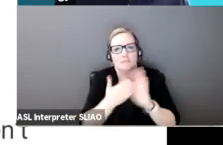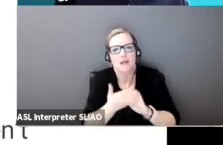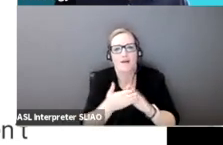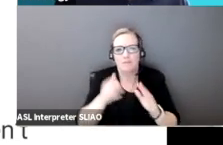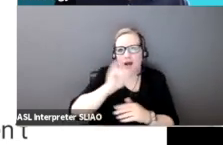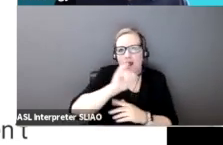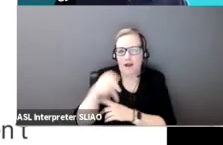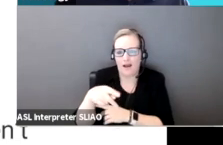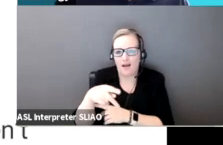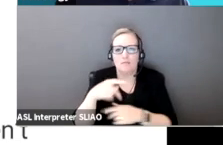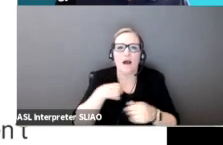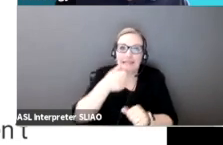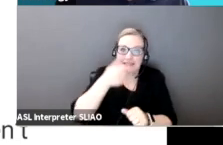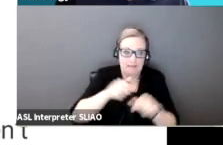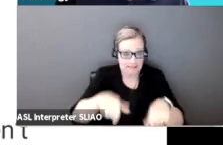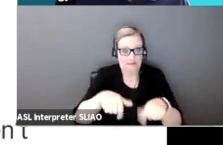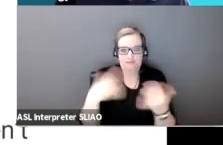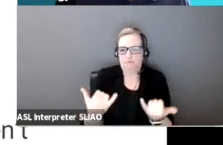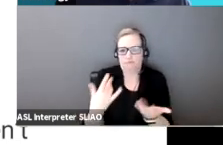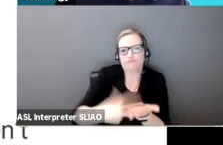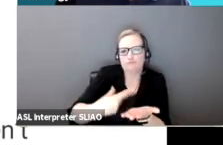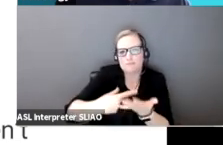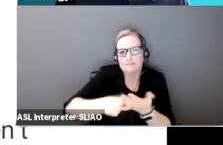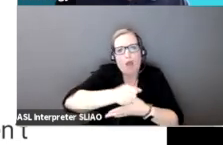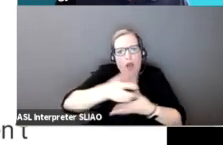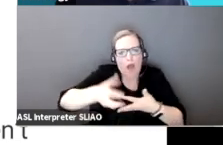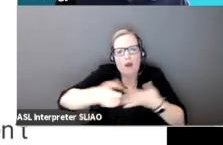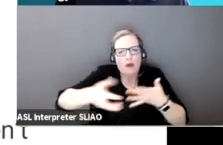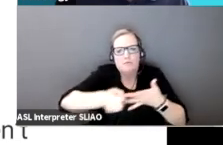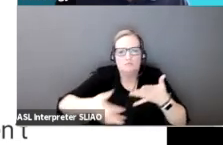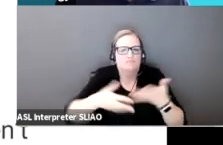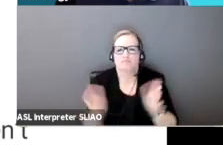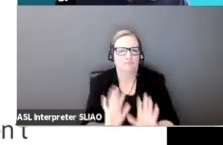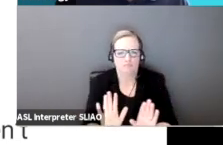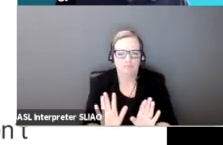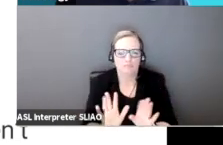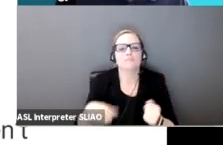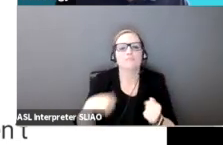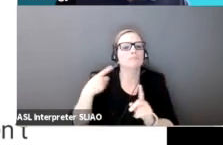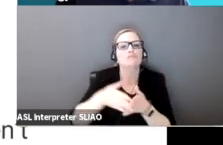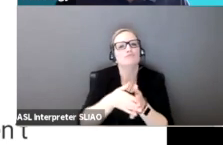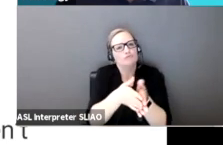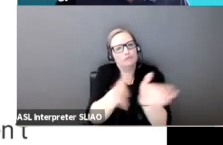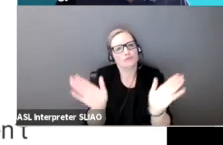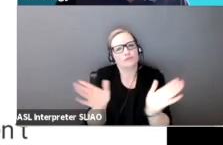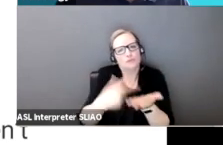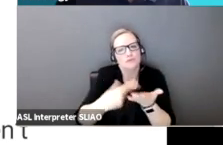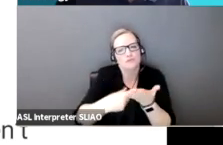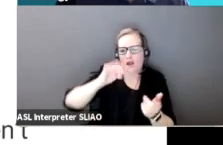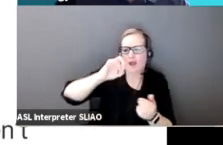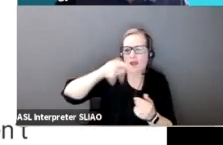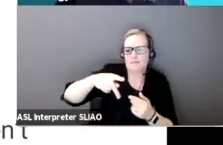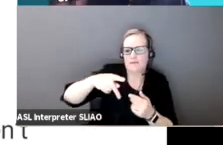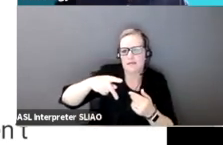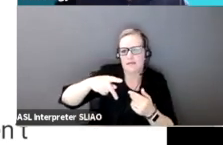these in this presentation. We're primarily going to be talking about other aspects of IP, but